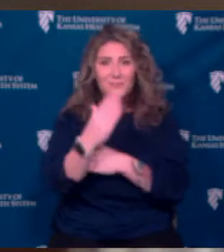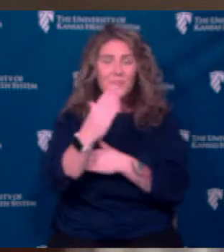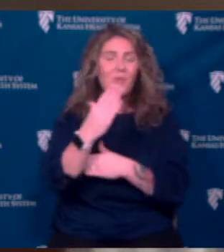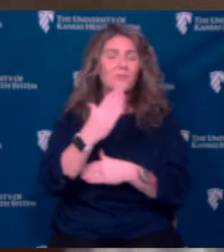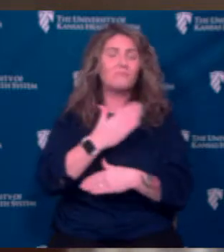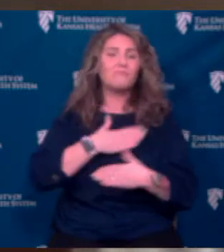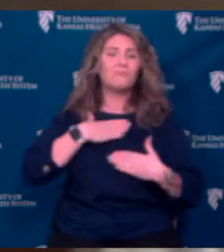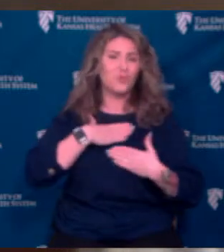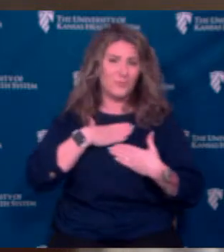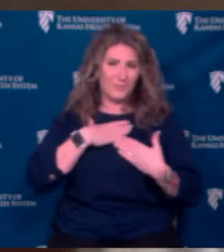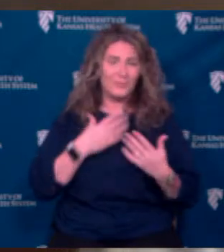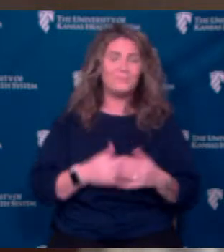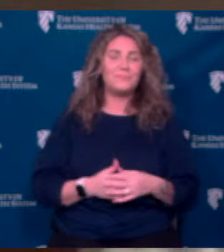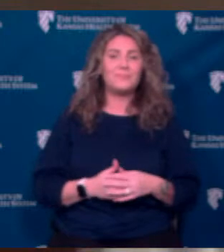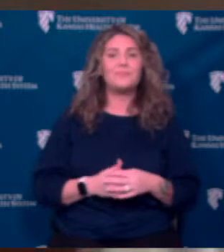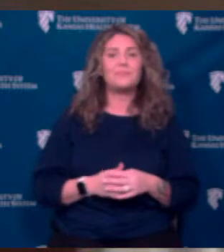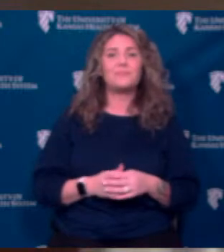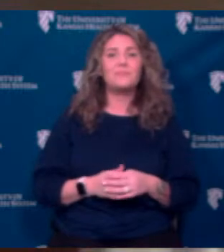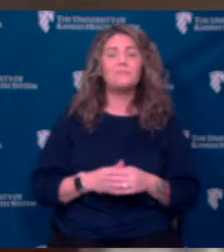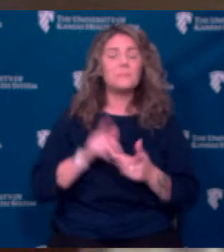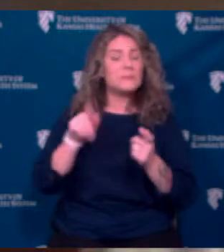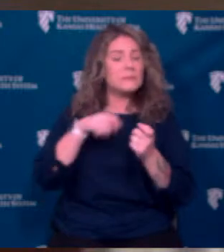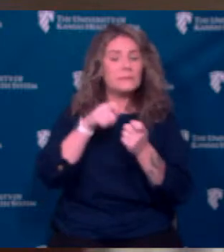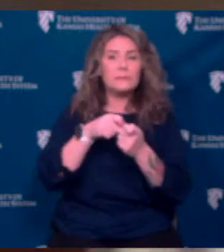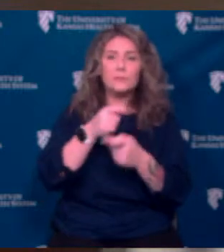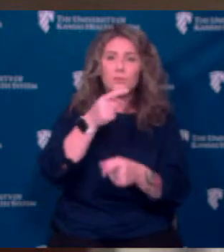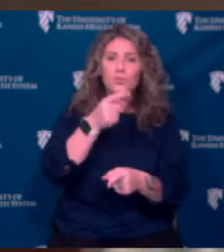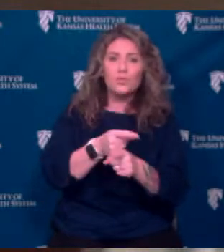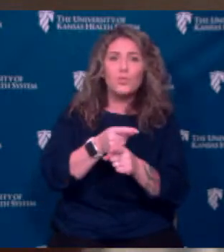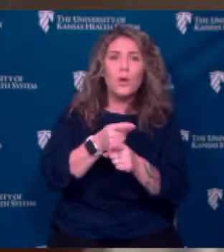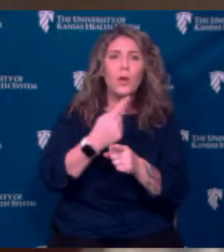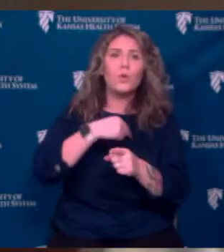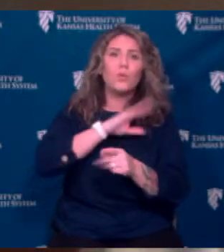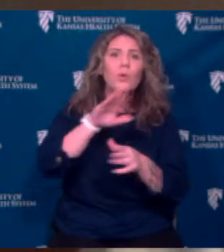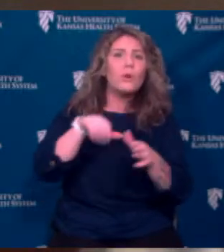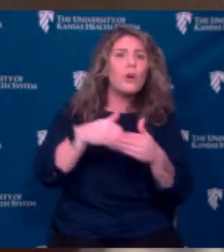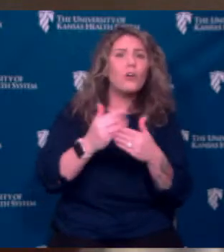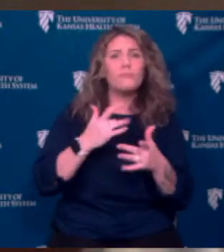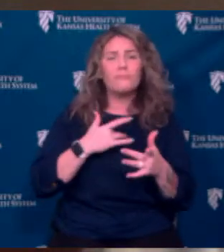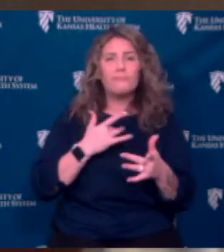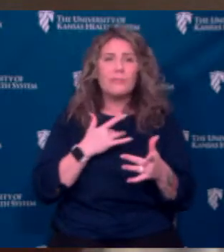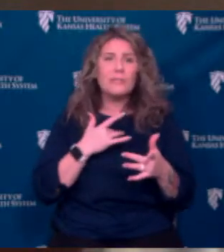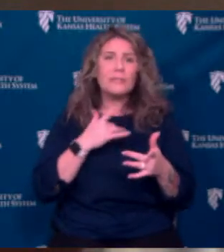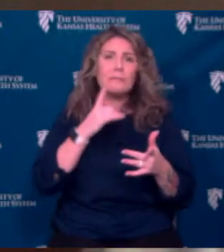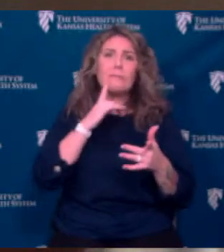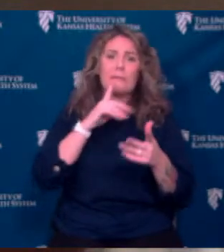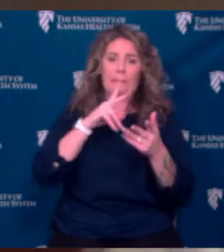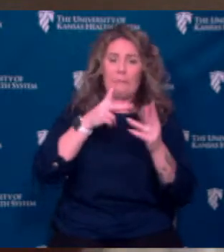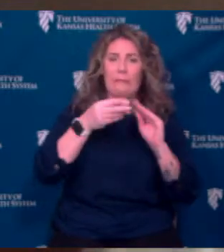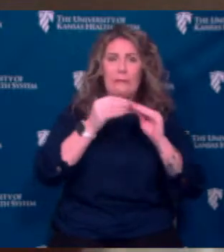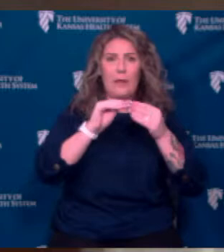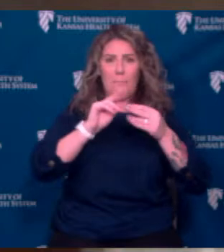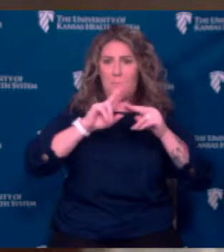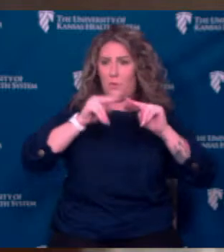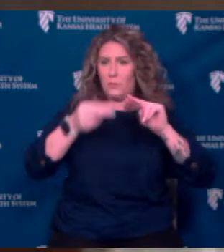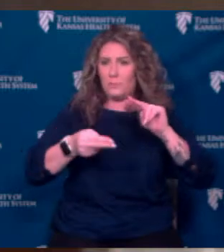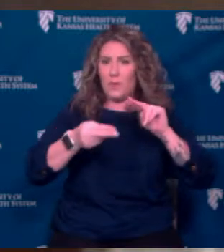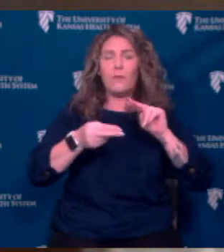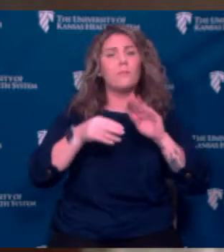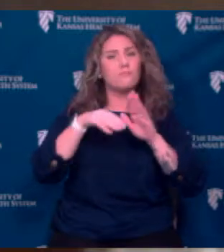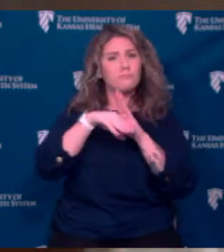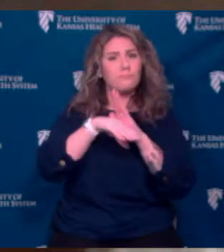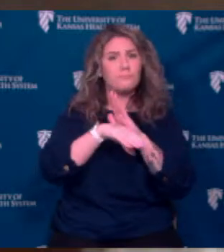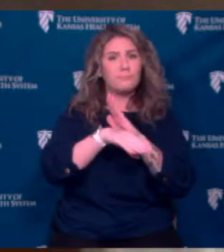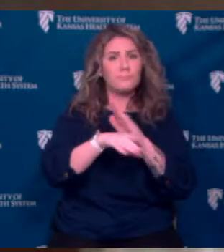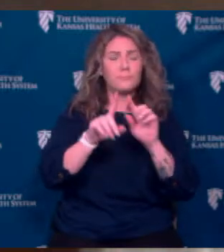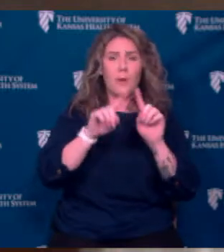the time. I think it's exactly right. I think we're all feeling that the downturn has started, but I think overall we